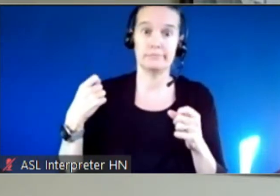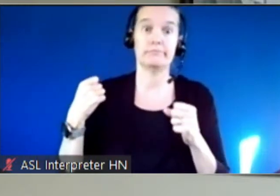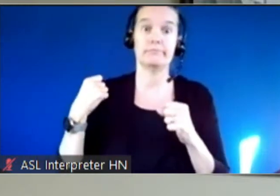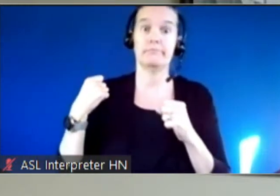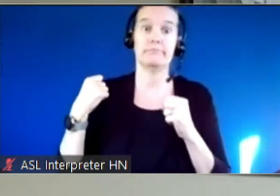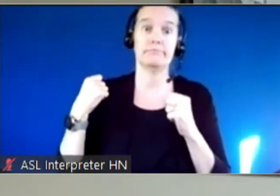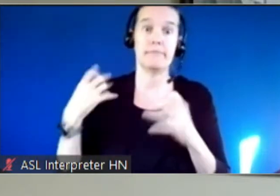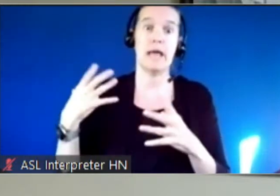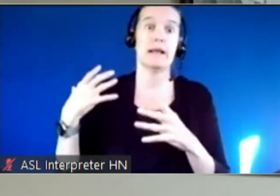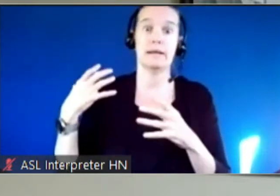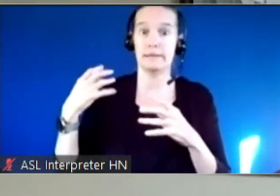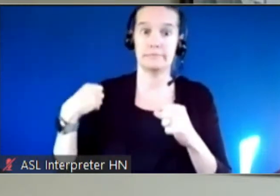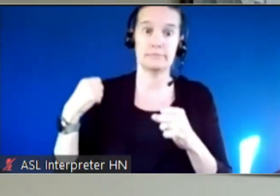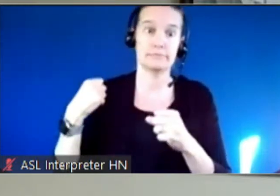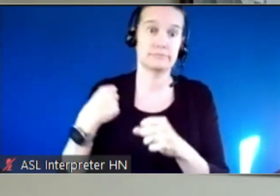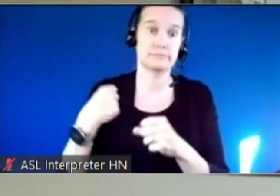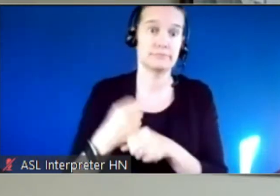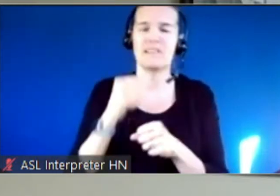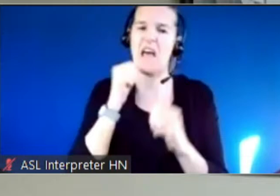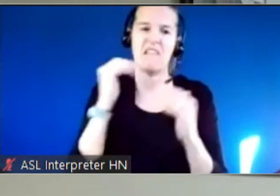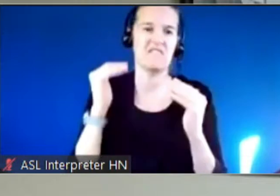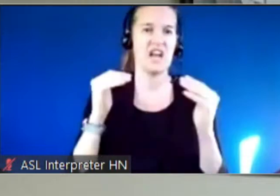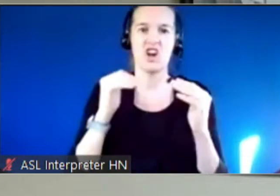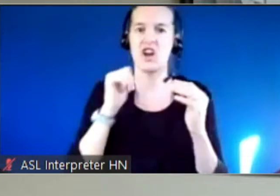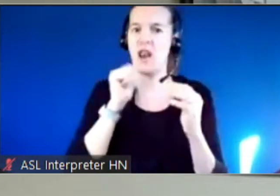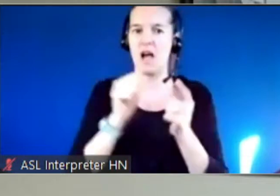and we're trying to get around